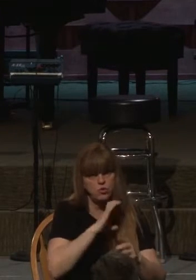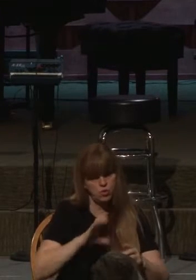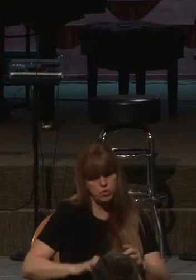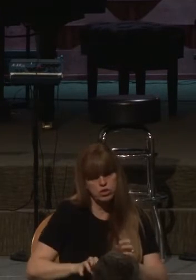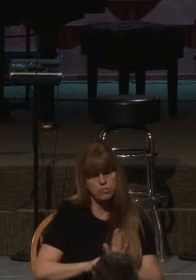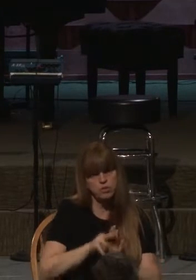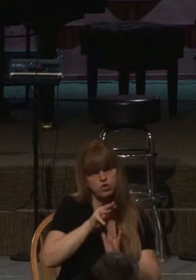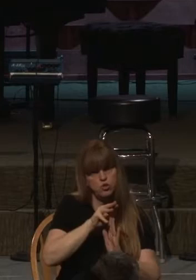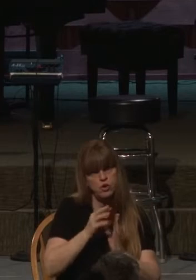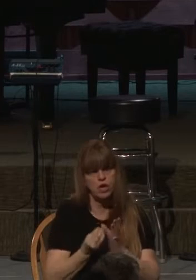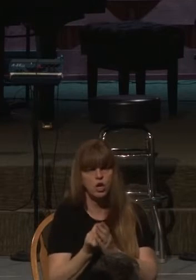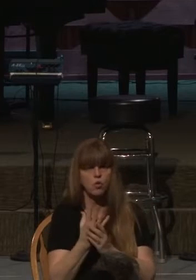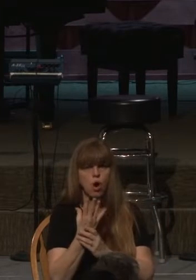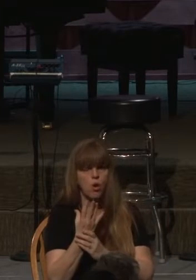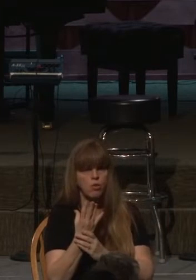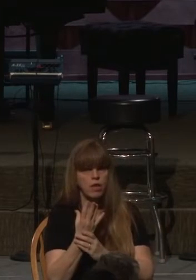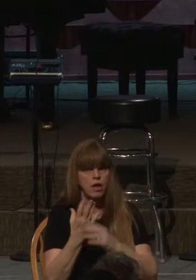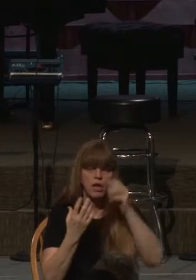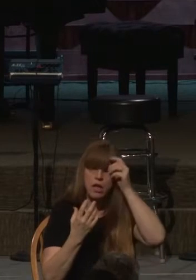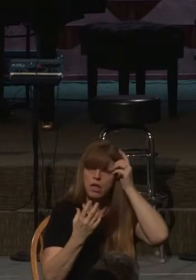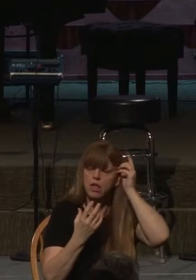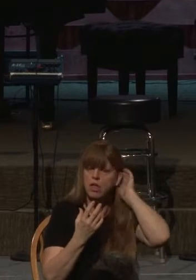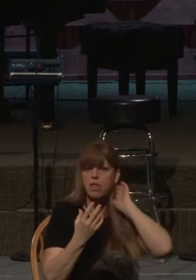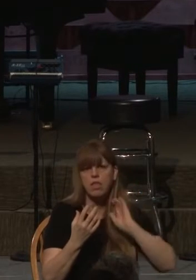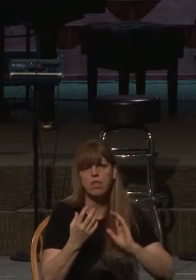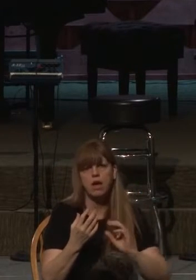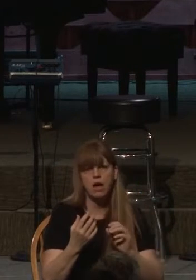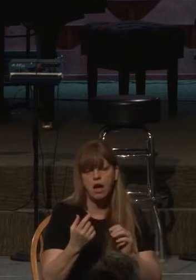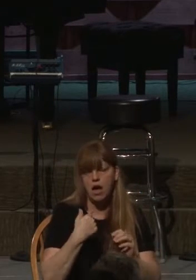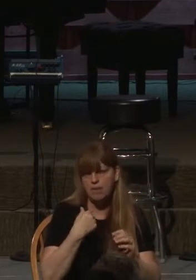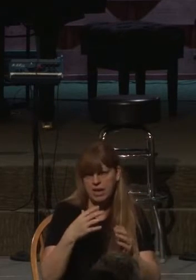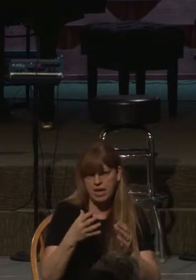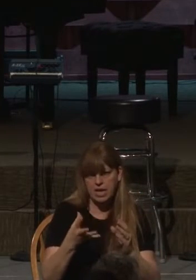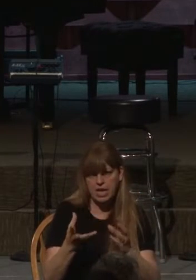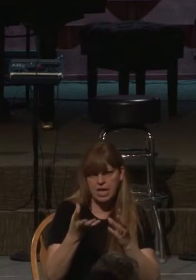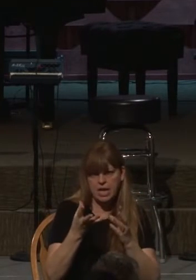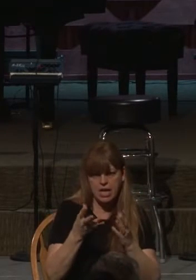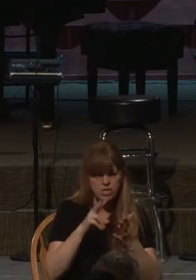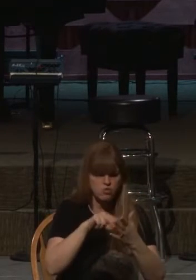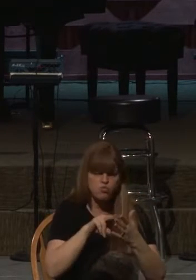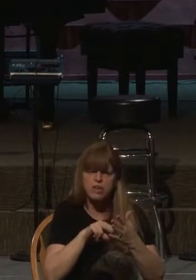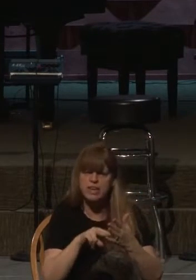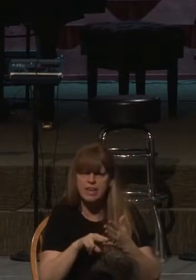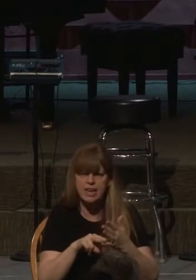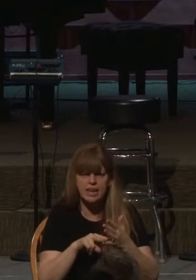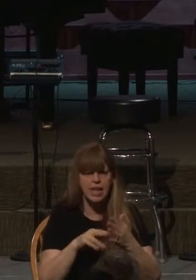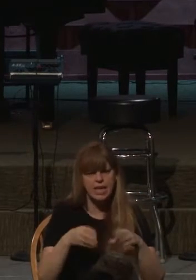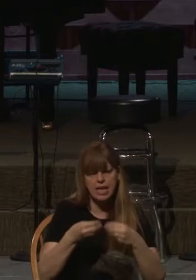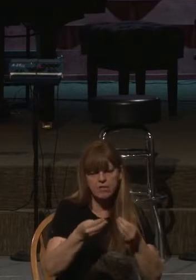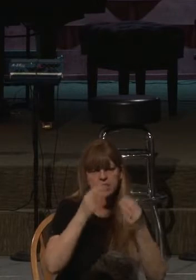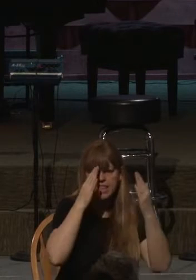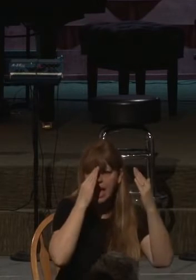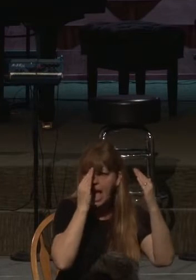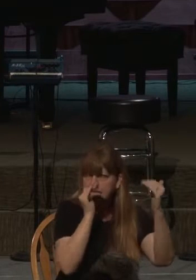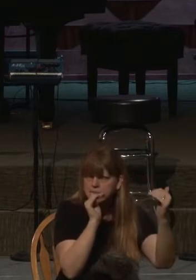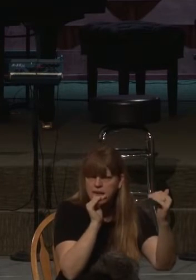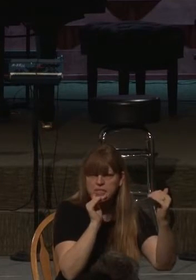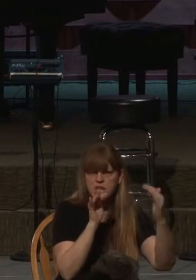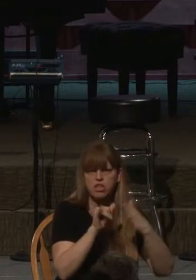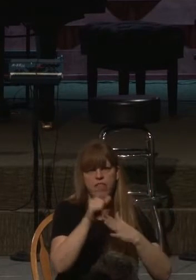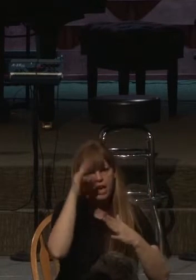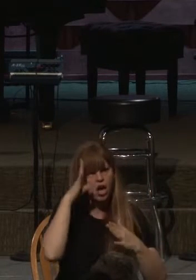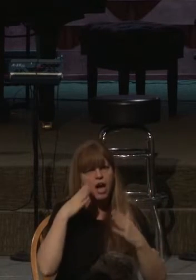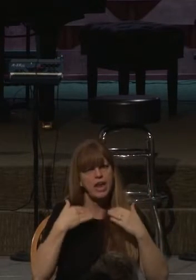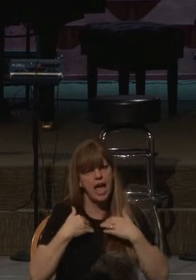growth. I believe even the most casual reading of the passage reveals the expectation that God has for